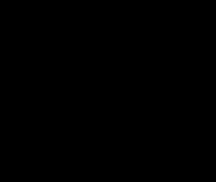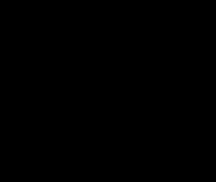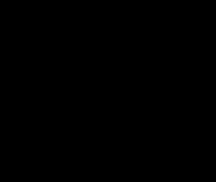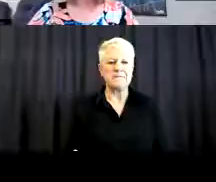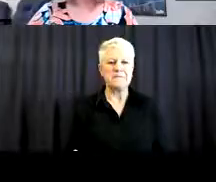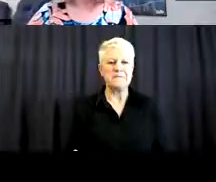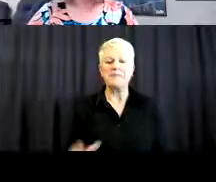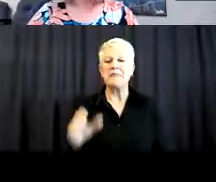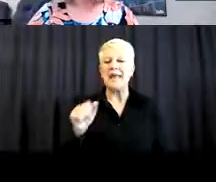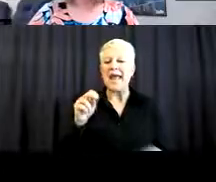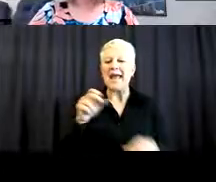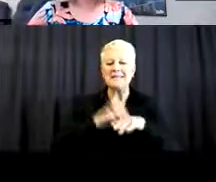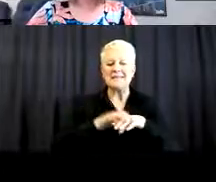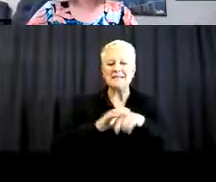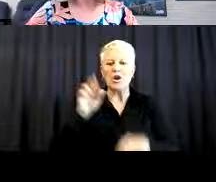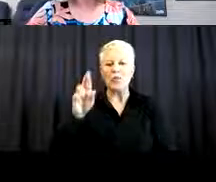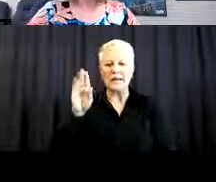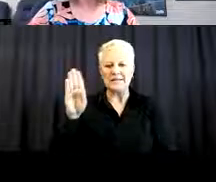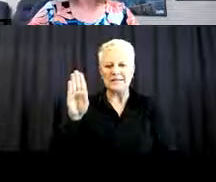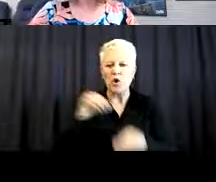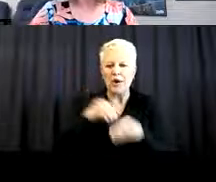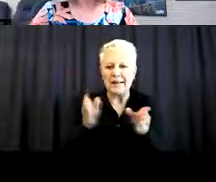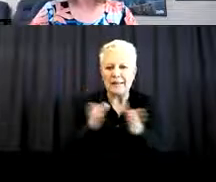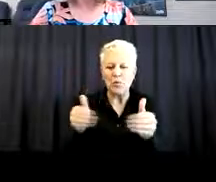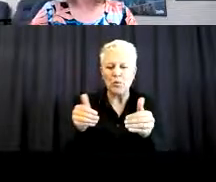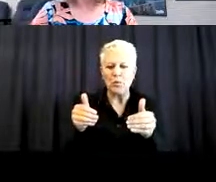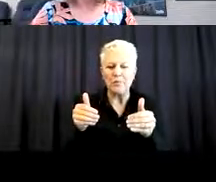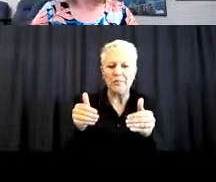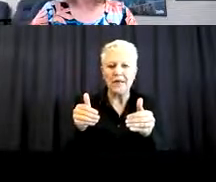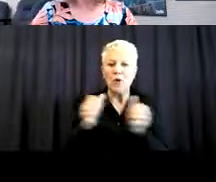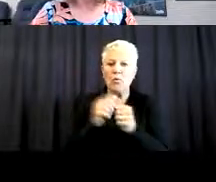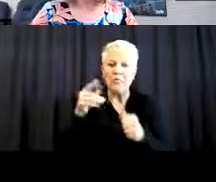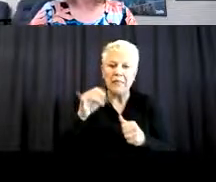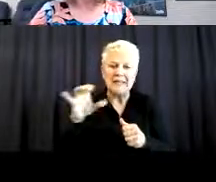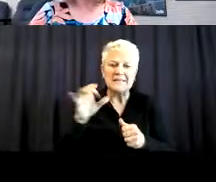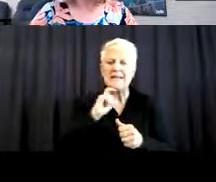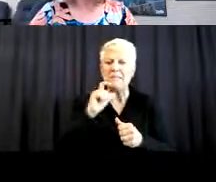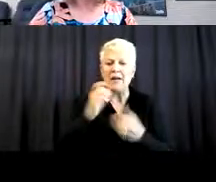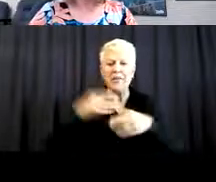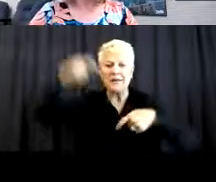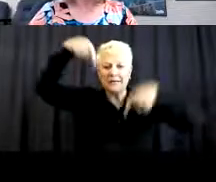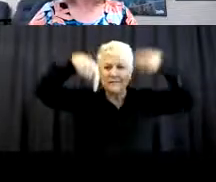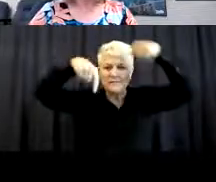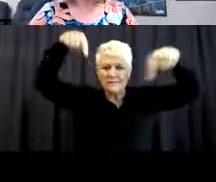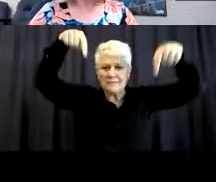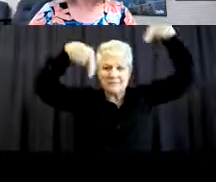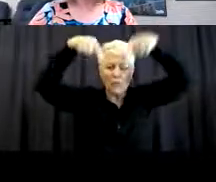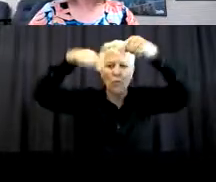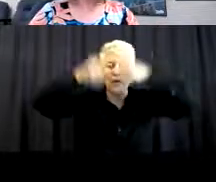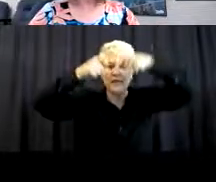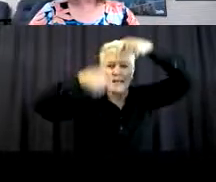Anna sits on a resonance board in a little room. Around her, plastic and metal items are suspended at head height on elastic cord.